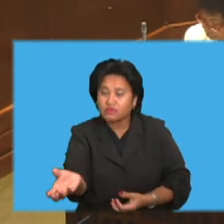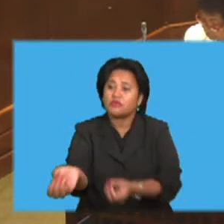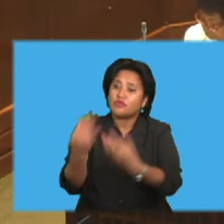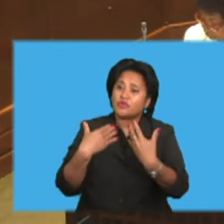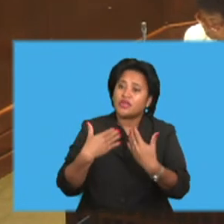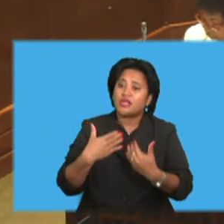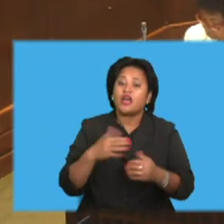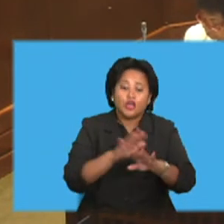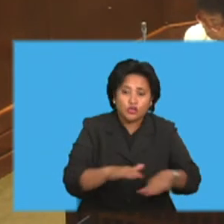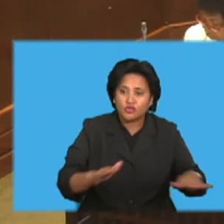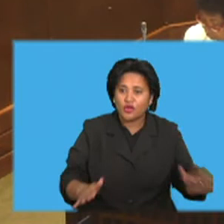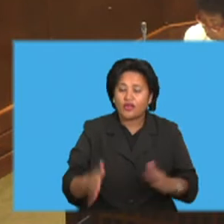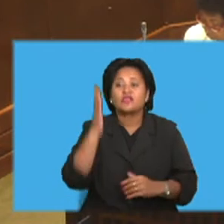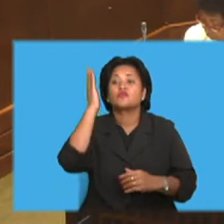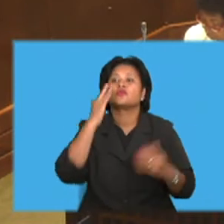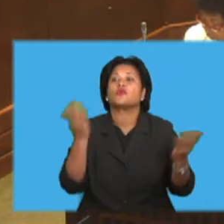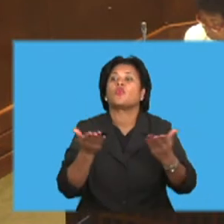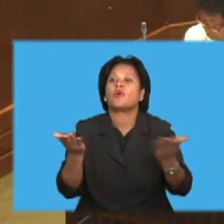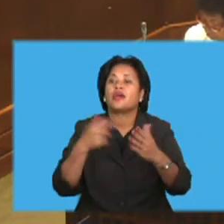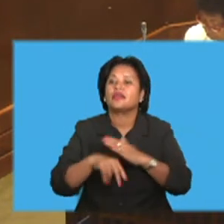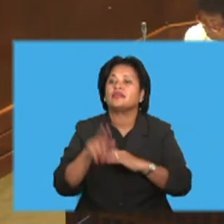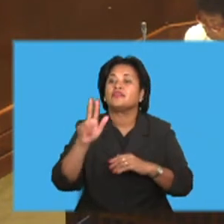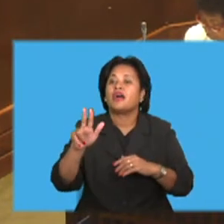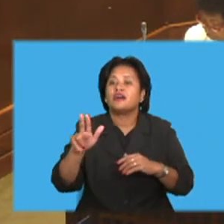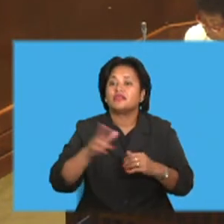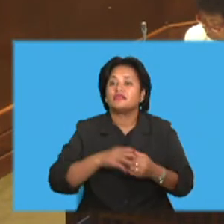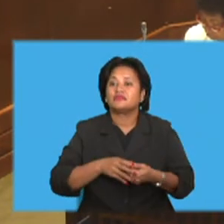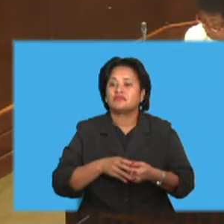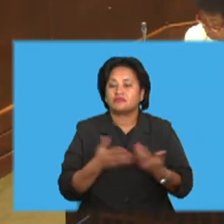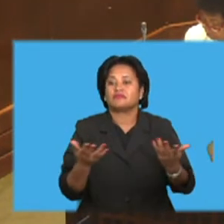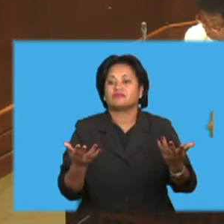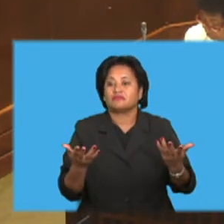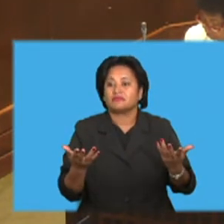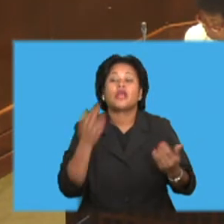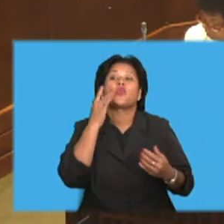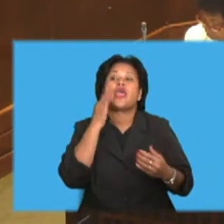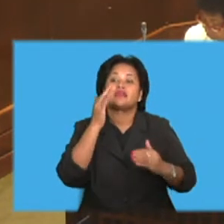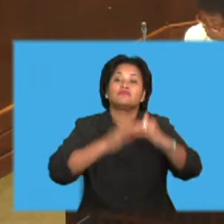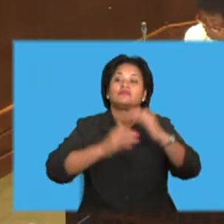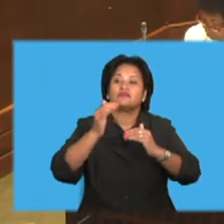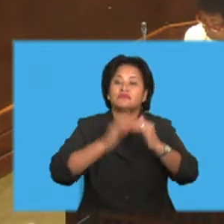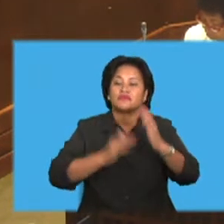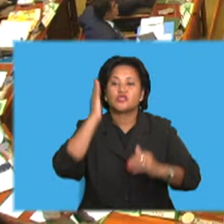attending school right now and when will the school be rebuilt? Thank you, Madam Speaker.